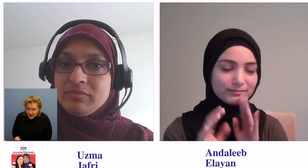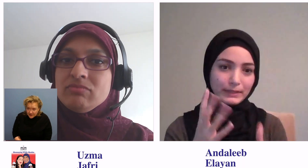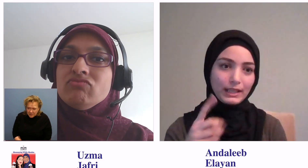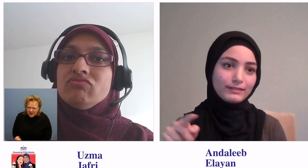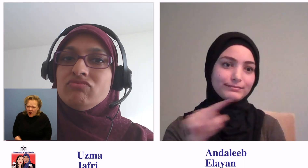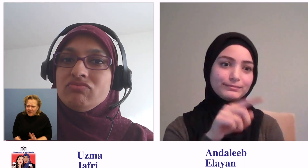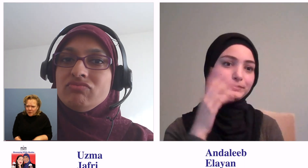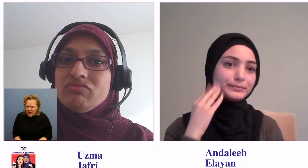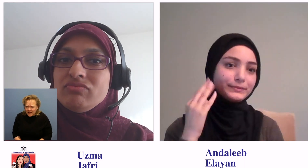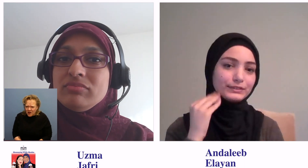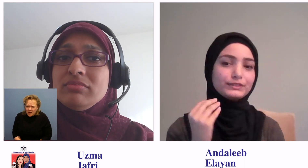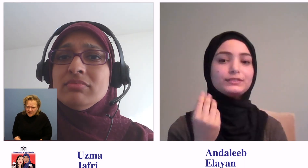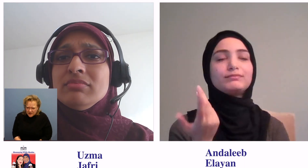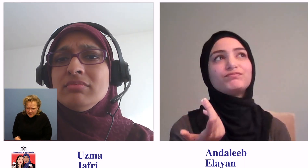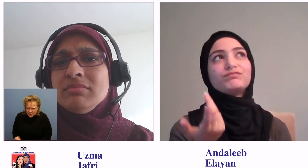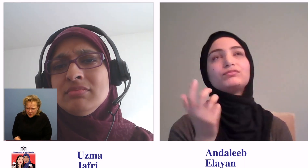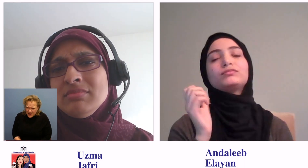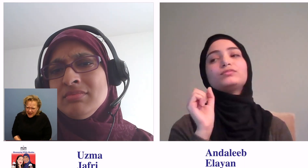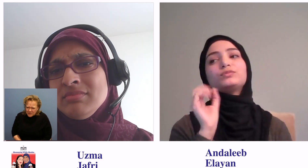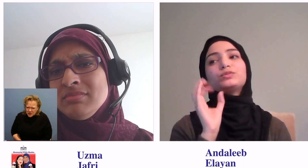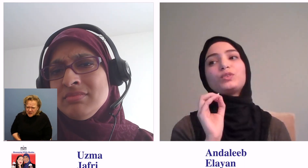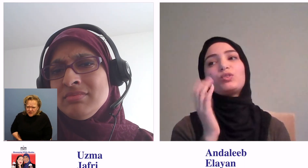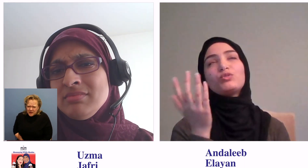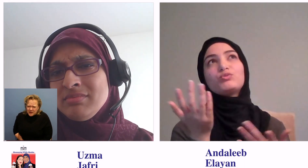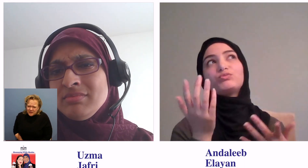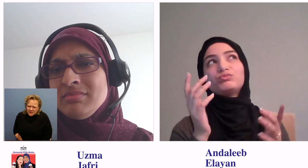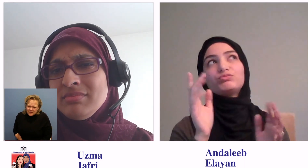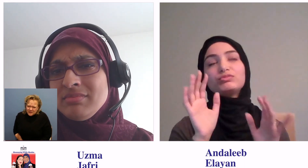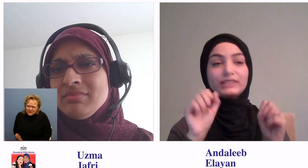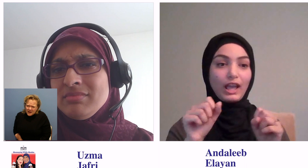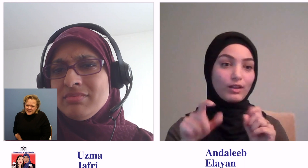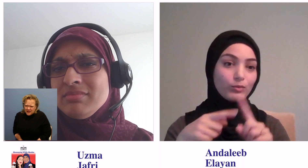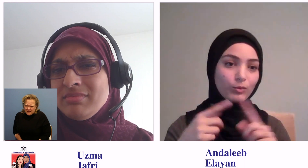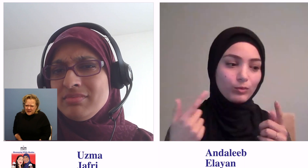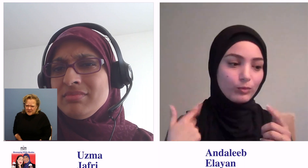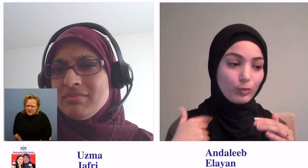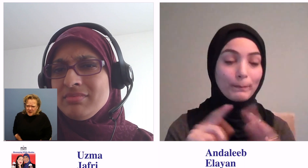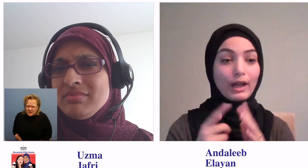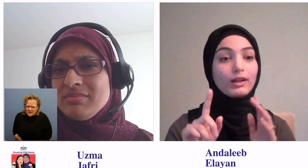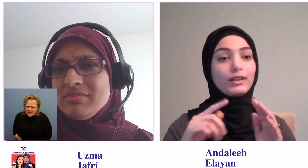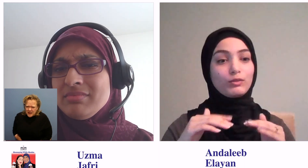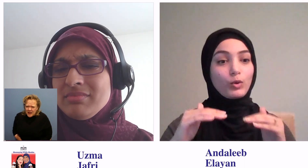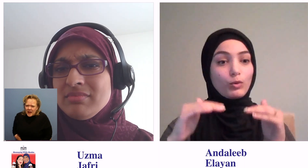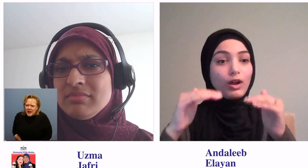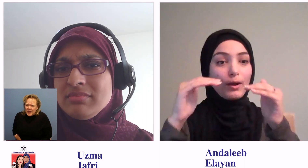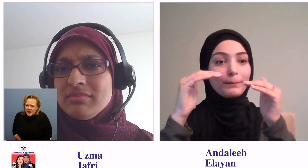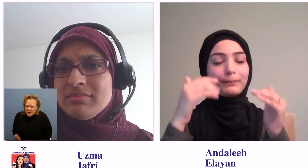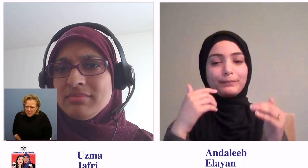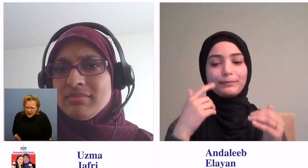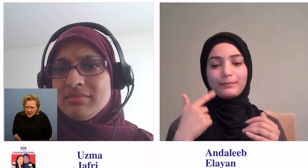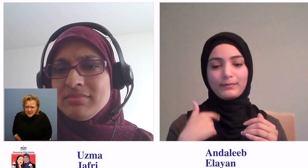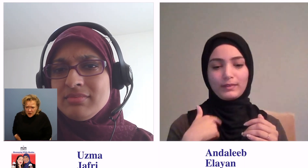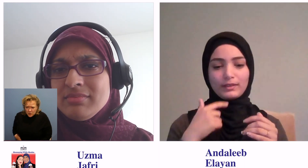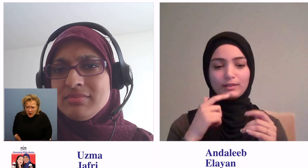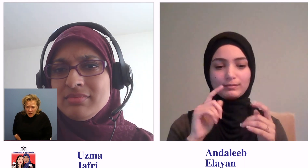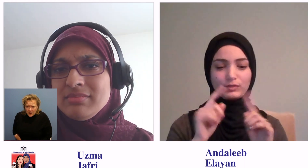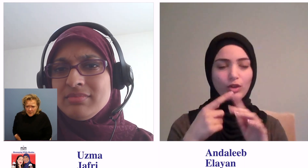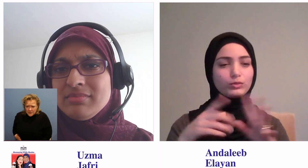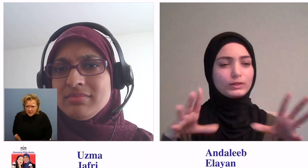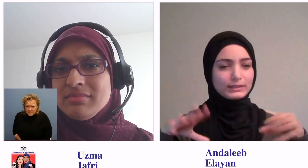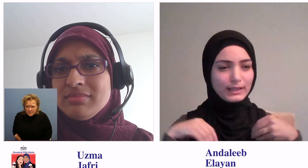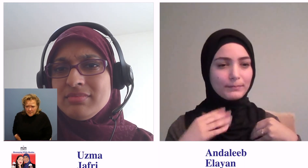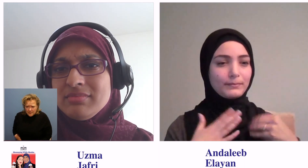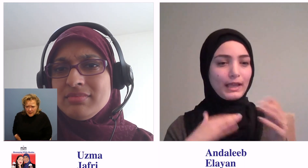what'd you say? And they go, Oh, nevermind. Oh, I'll tell you later. And it was just a very isolating experience. But as I grew